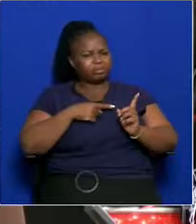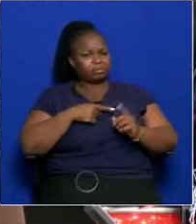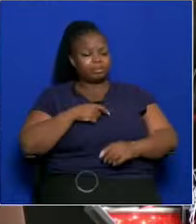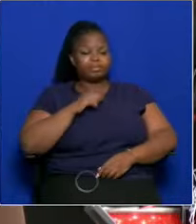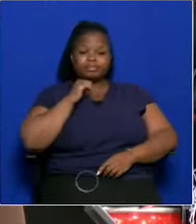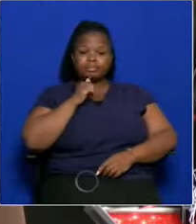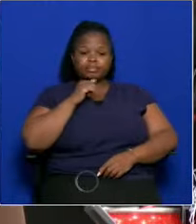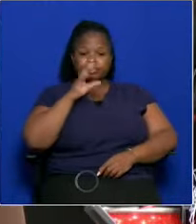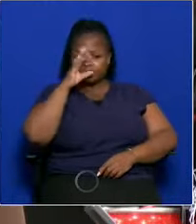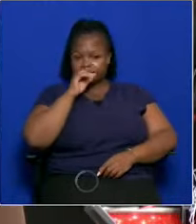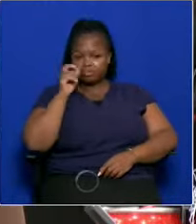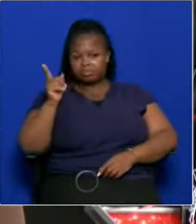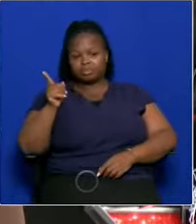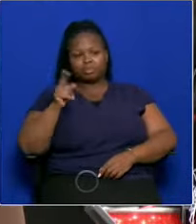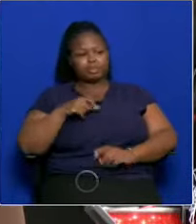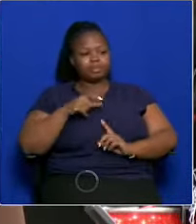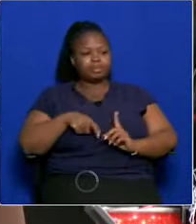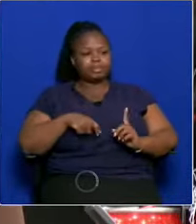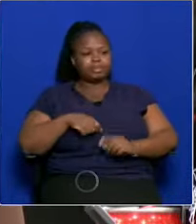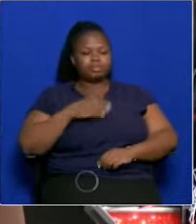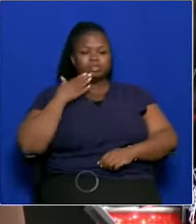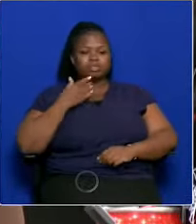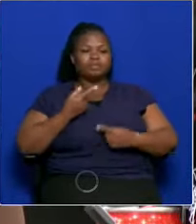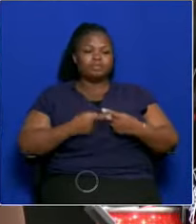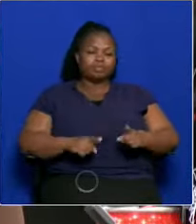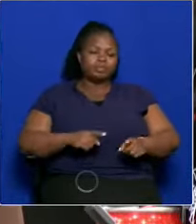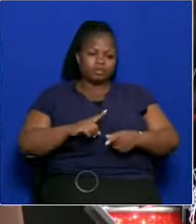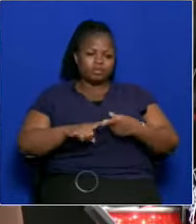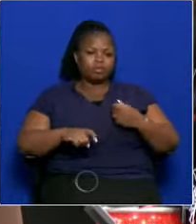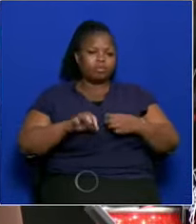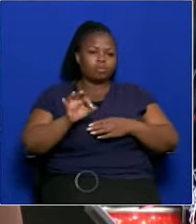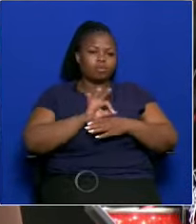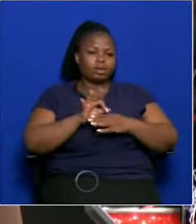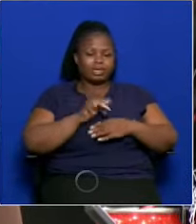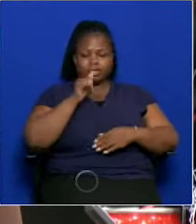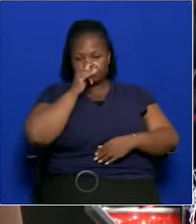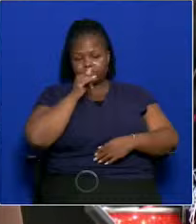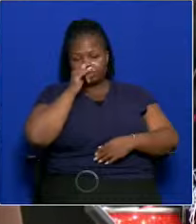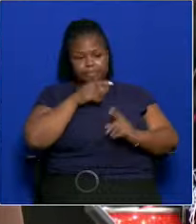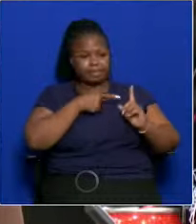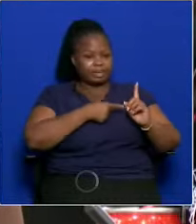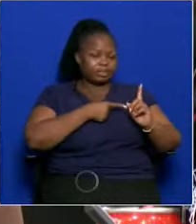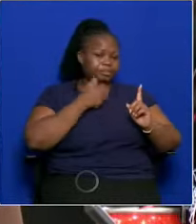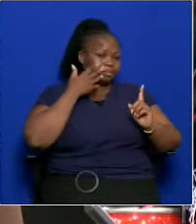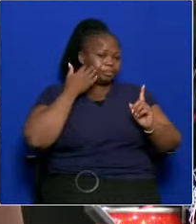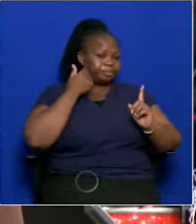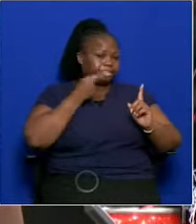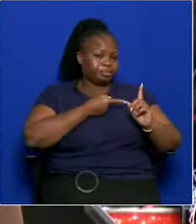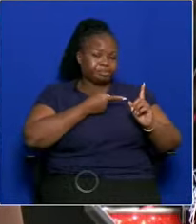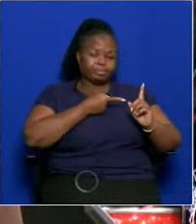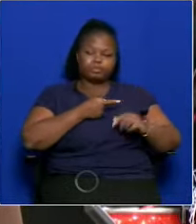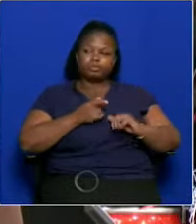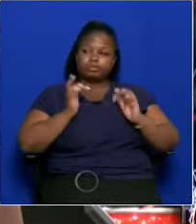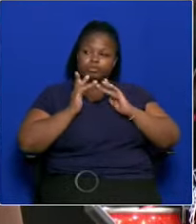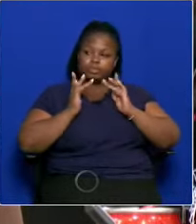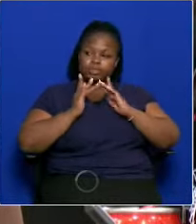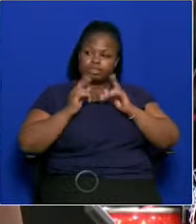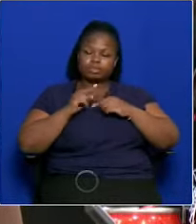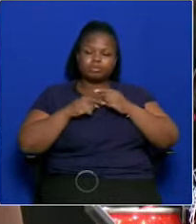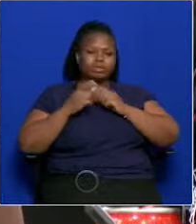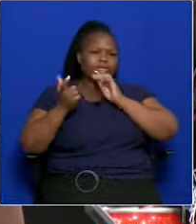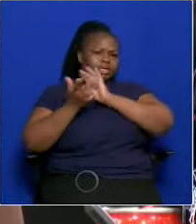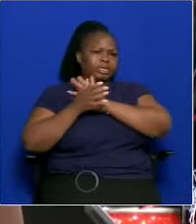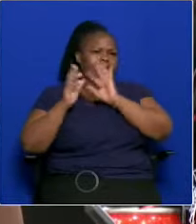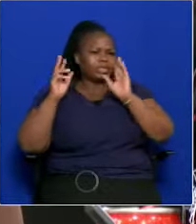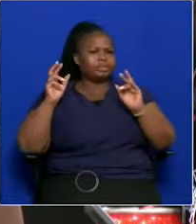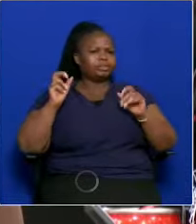from organized crime, the point is Mr. Matlala, who approaches you on your version on his legal issues and even comes to